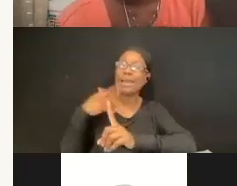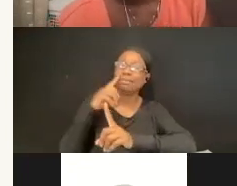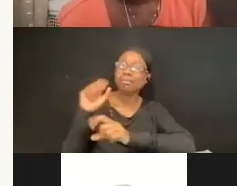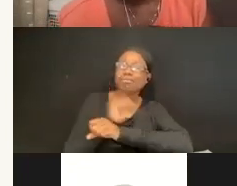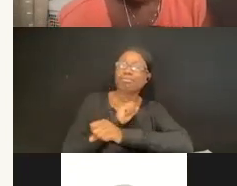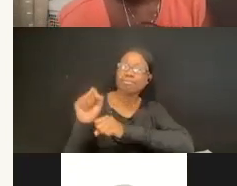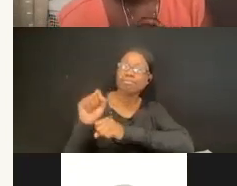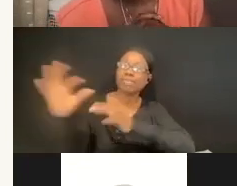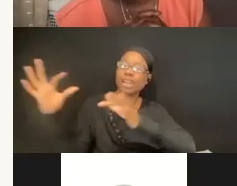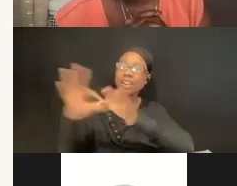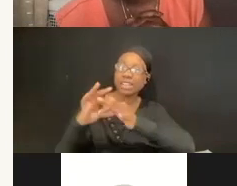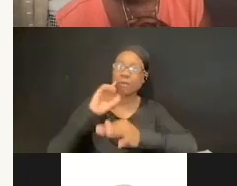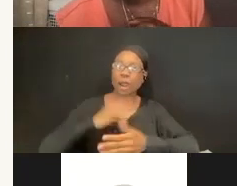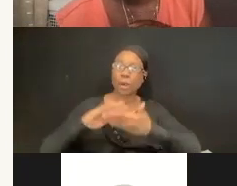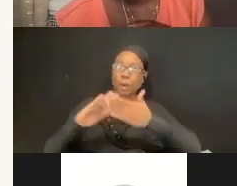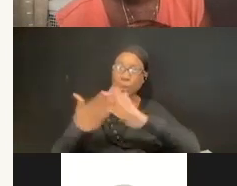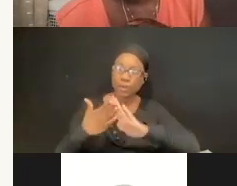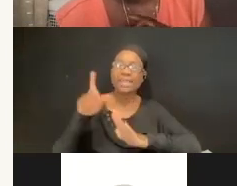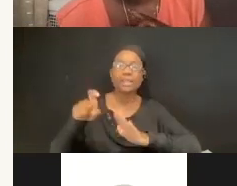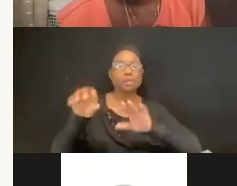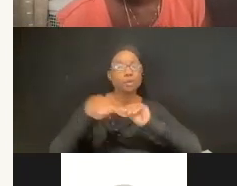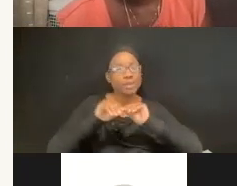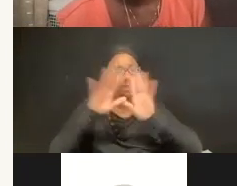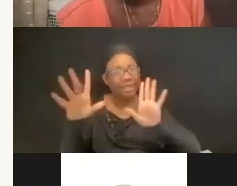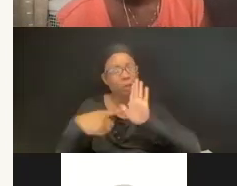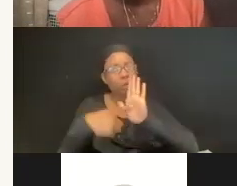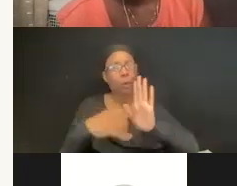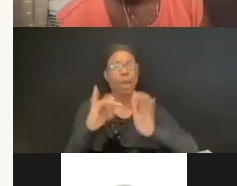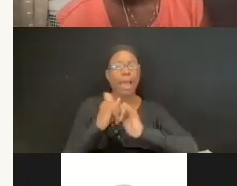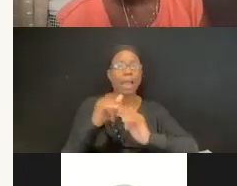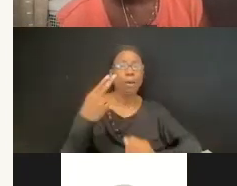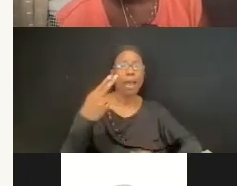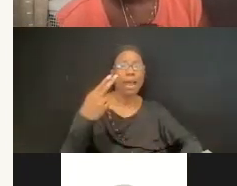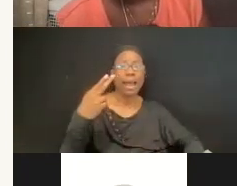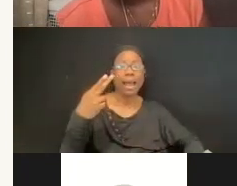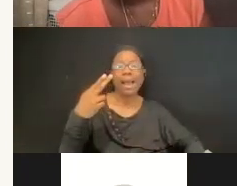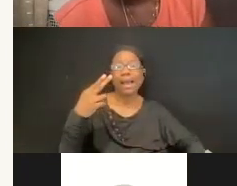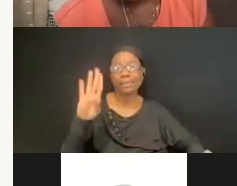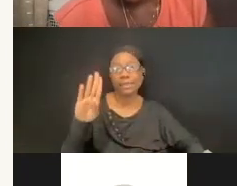2 and what happens when you don't take trans misogyny seriously.